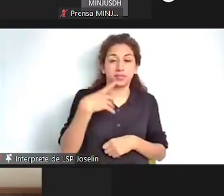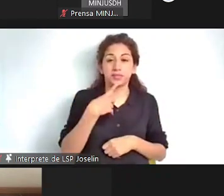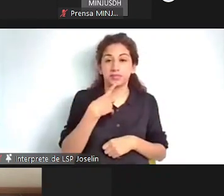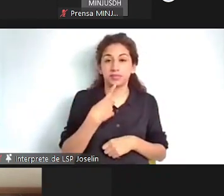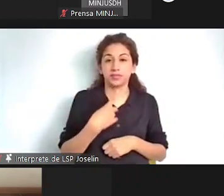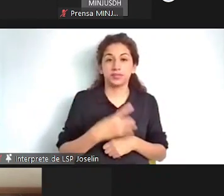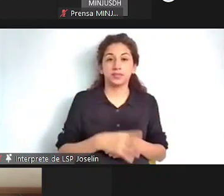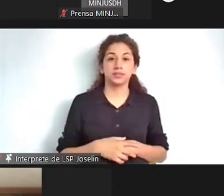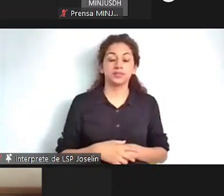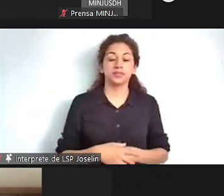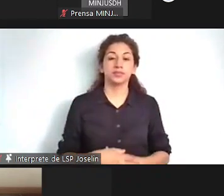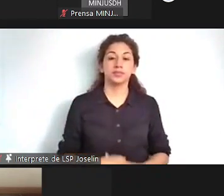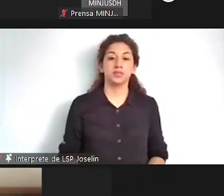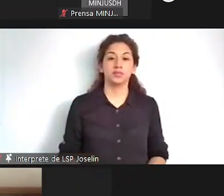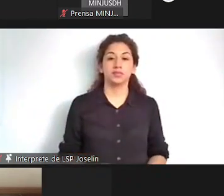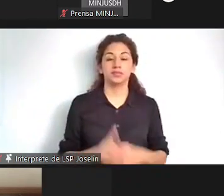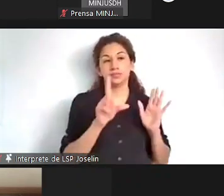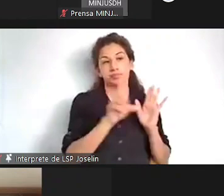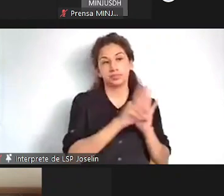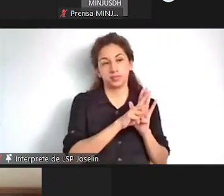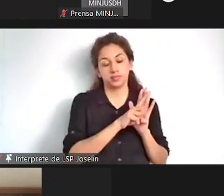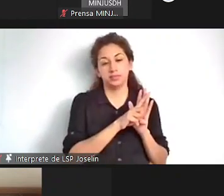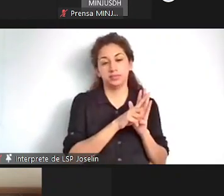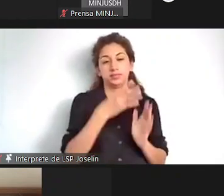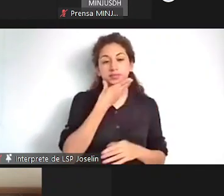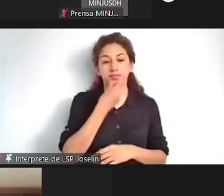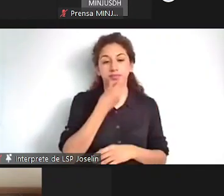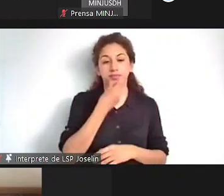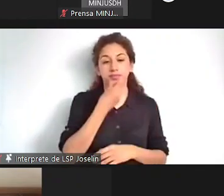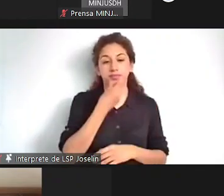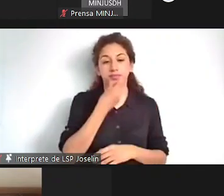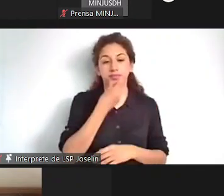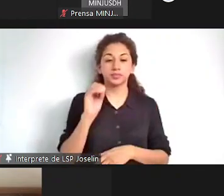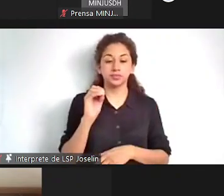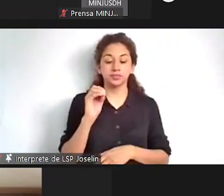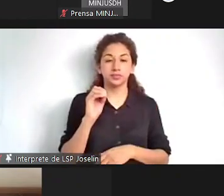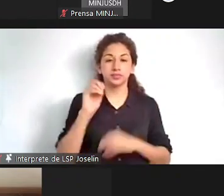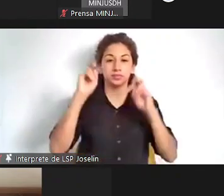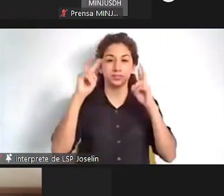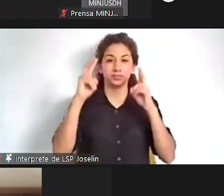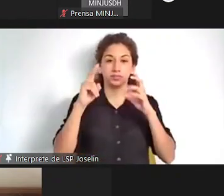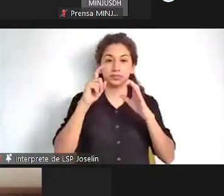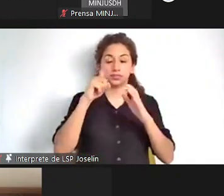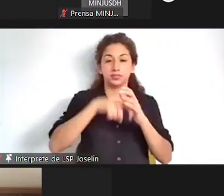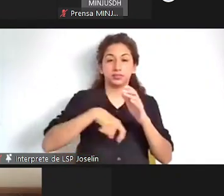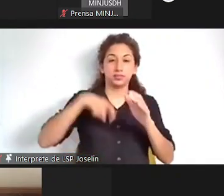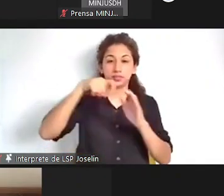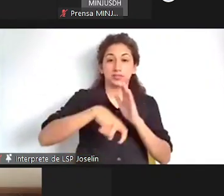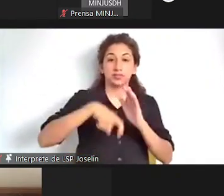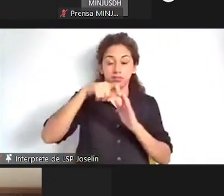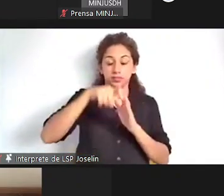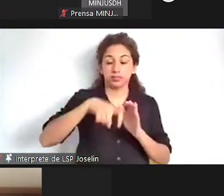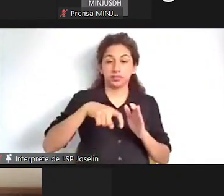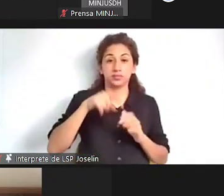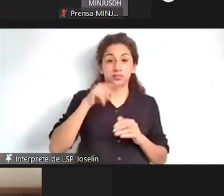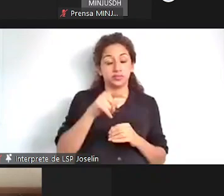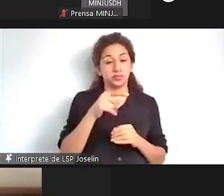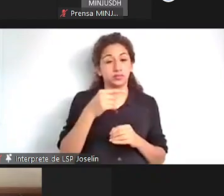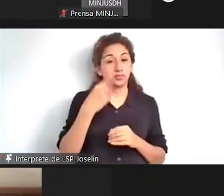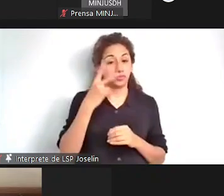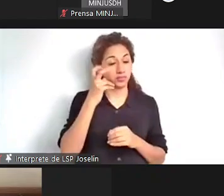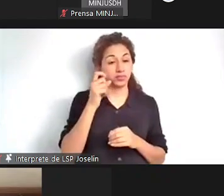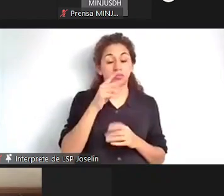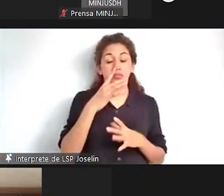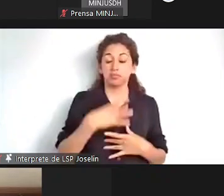agricultural sector is quite interesting in this respect so it seems to me that your national action